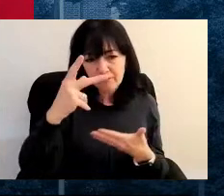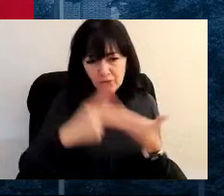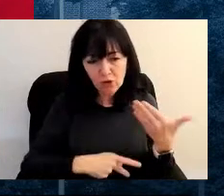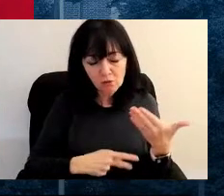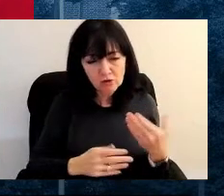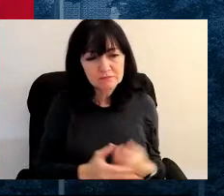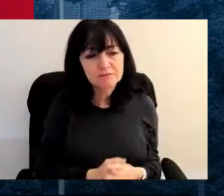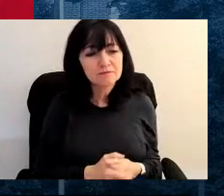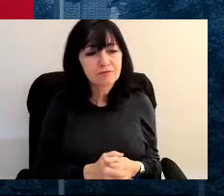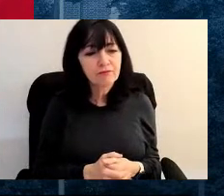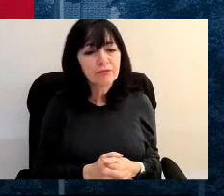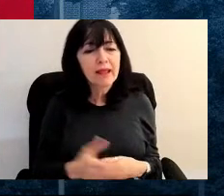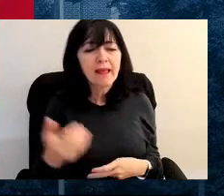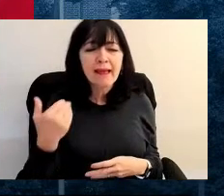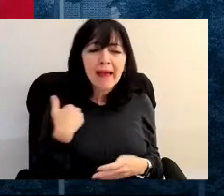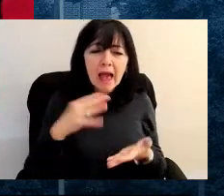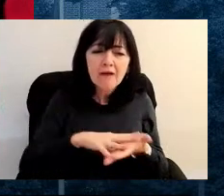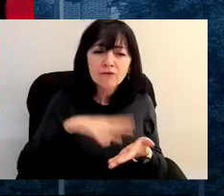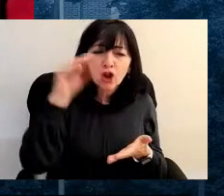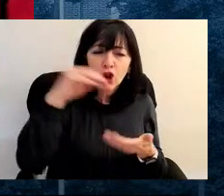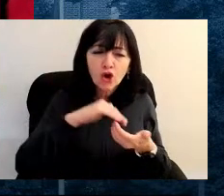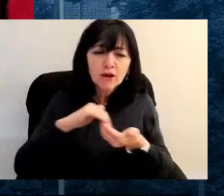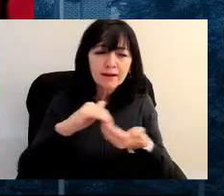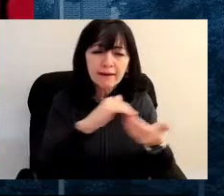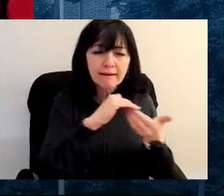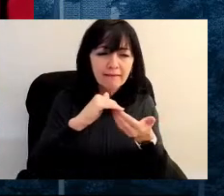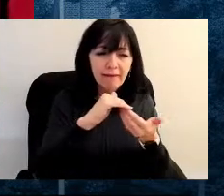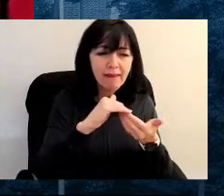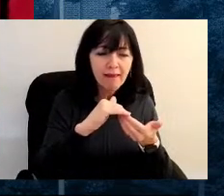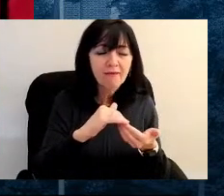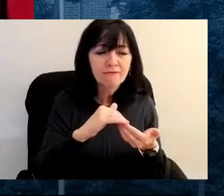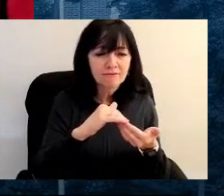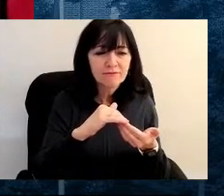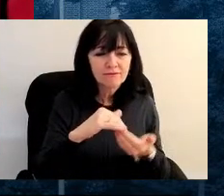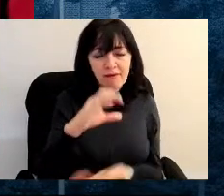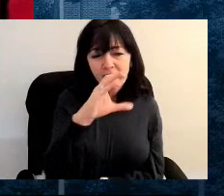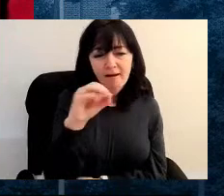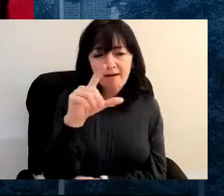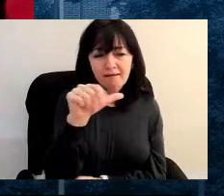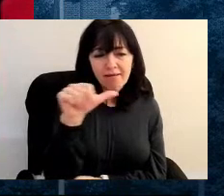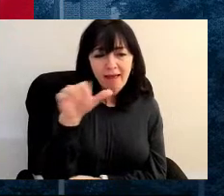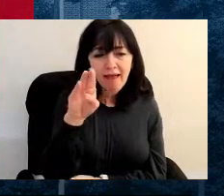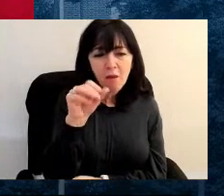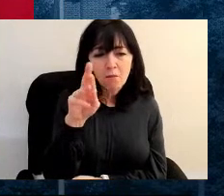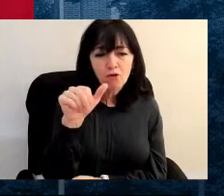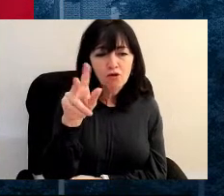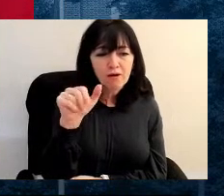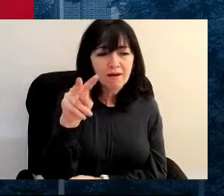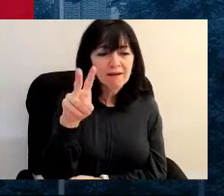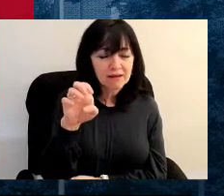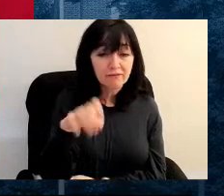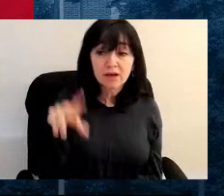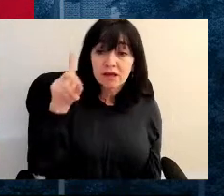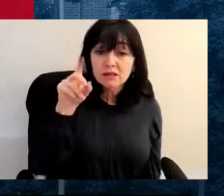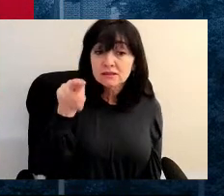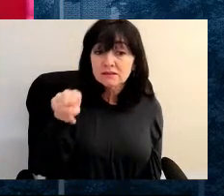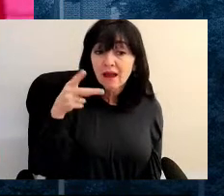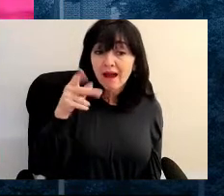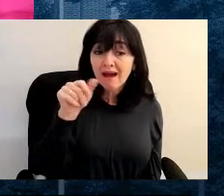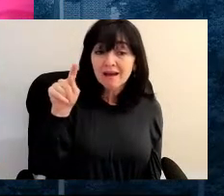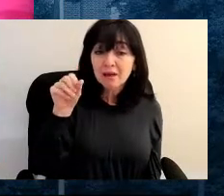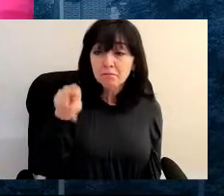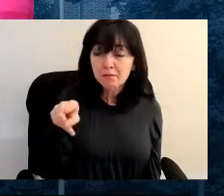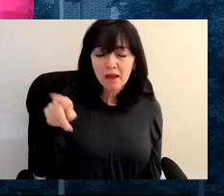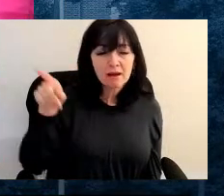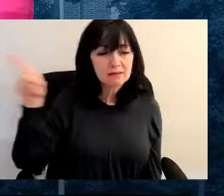have, where's Don? There he is. Don, who's one of the, Don Patton, who's one of the members of the WLC